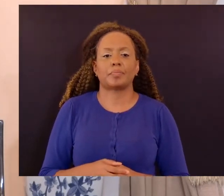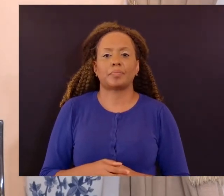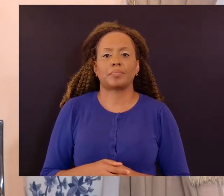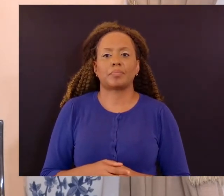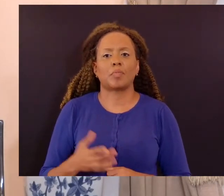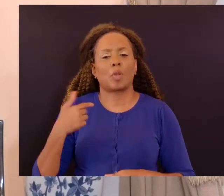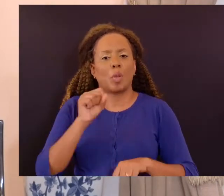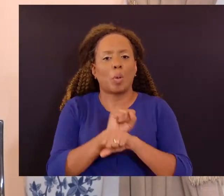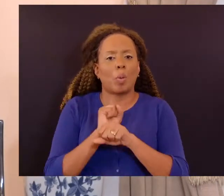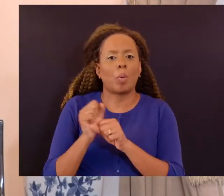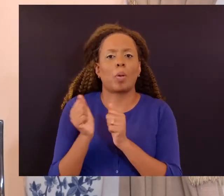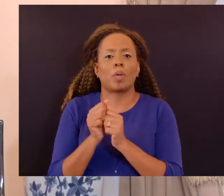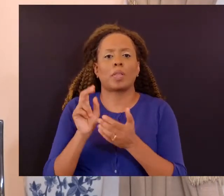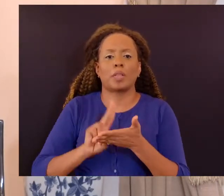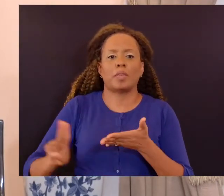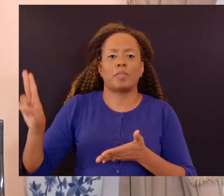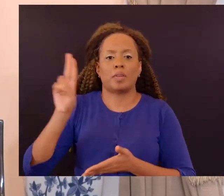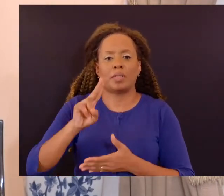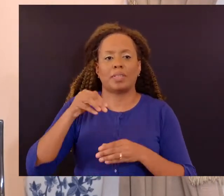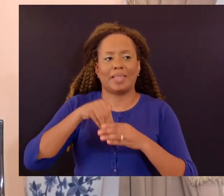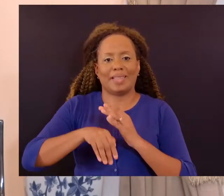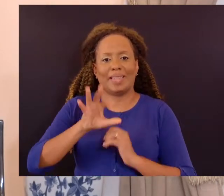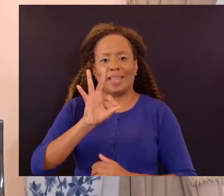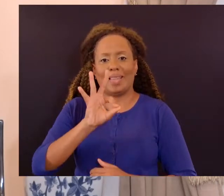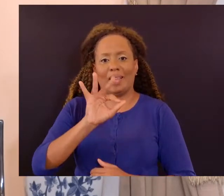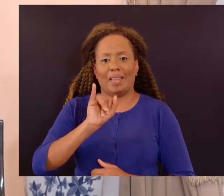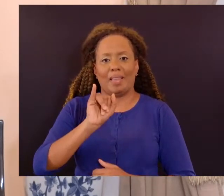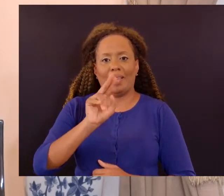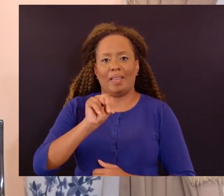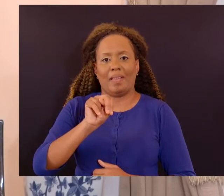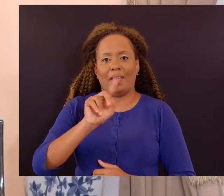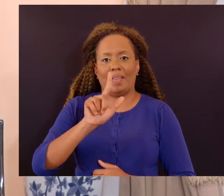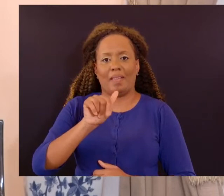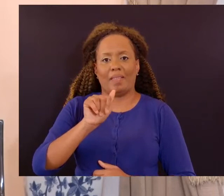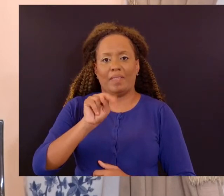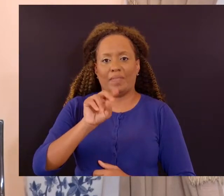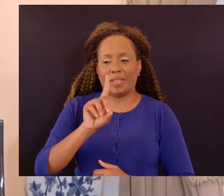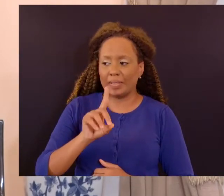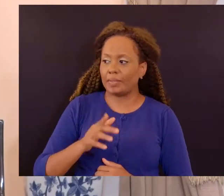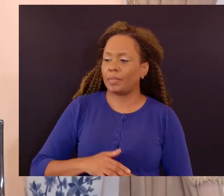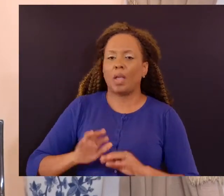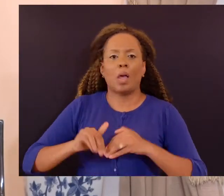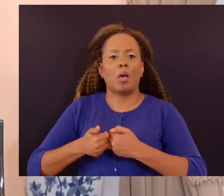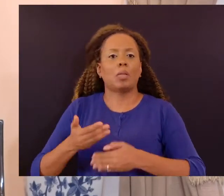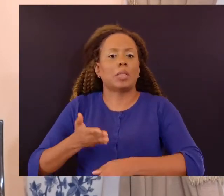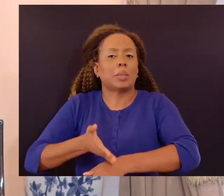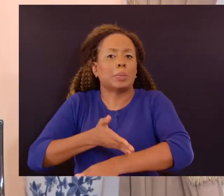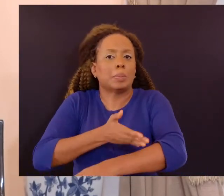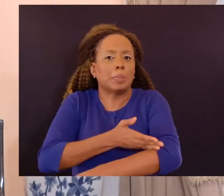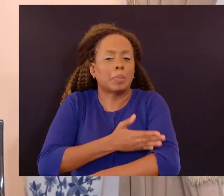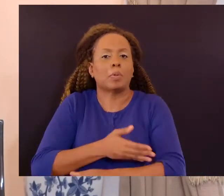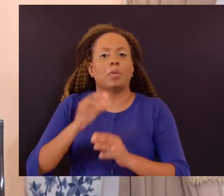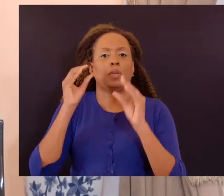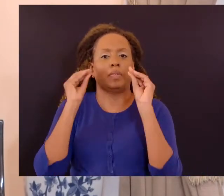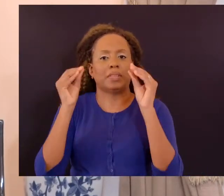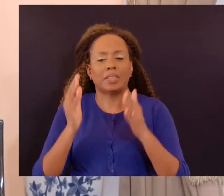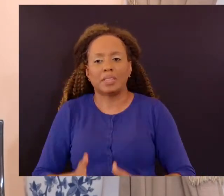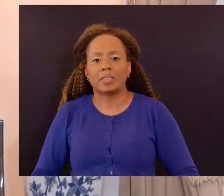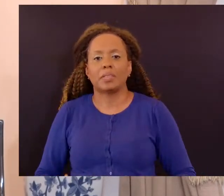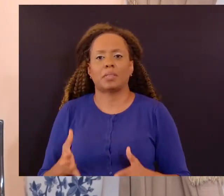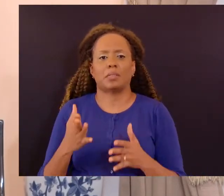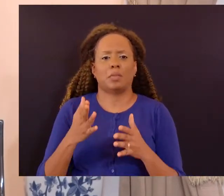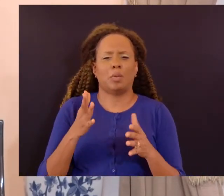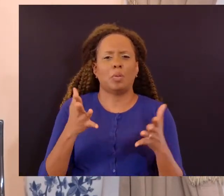Finland, the universities in Finland and the IDB to be able to improve teacher engagement and to give them the tools with which they're comfortable in